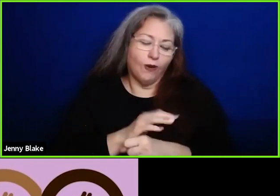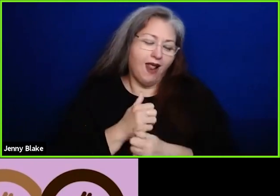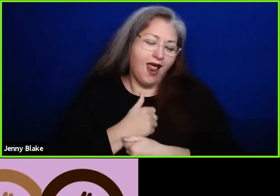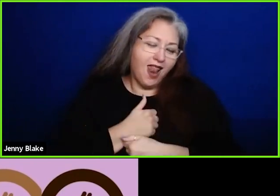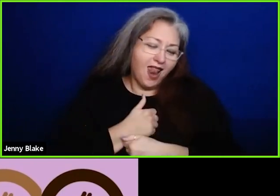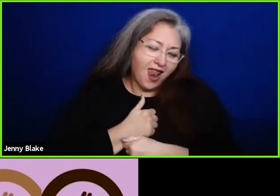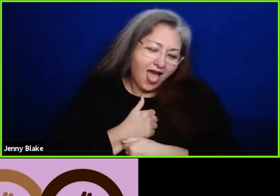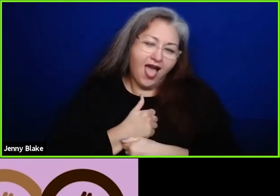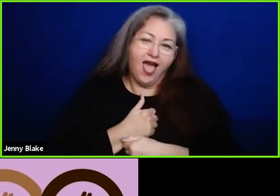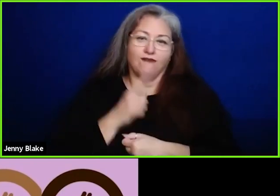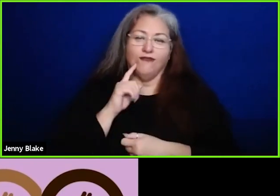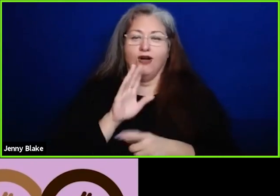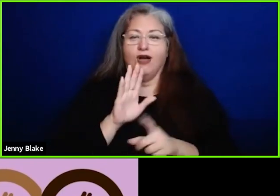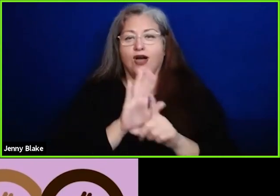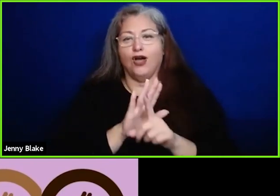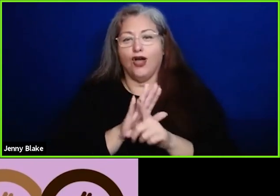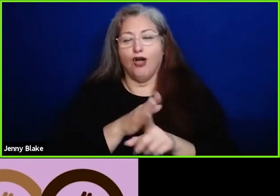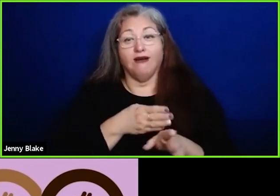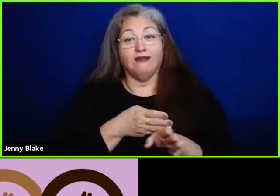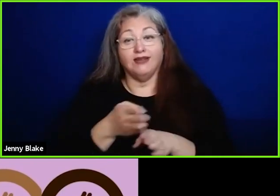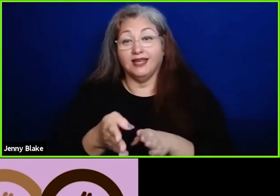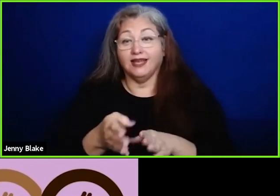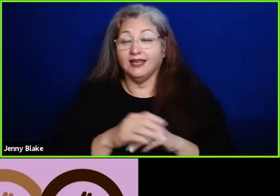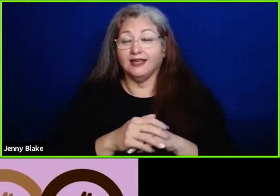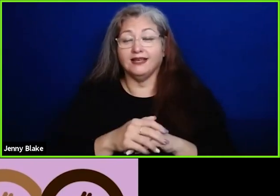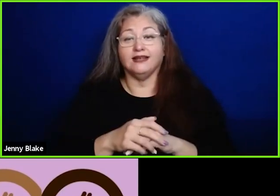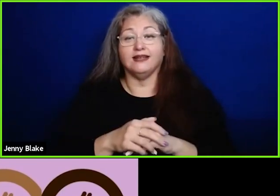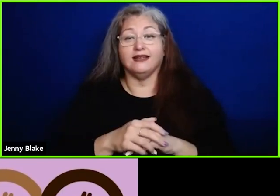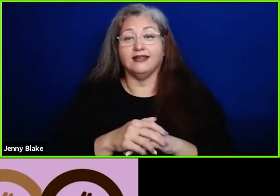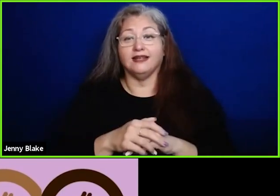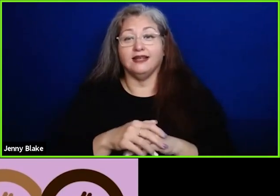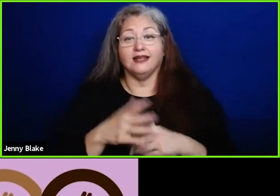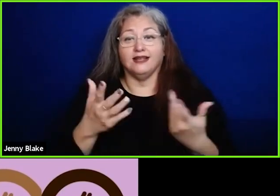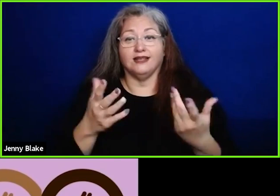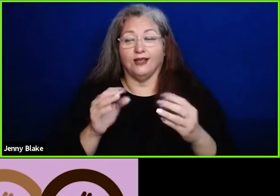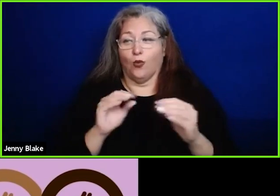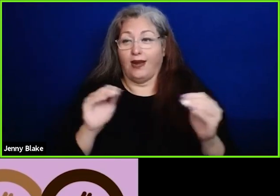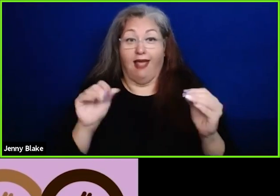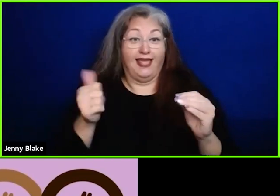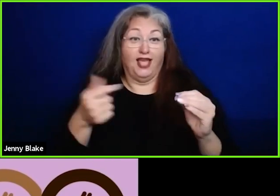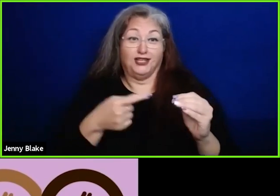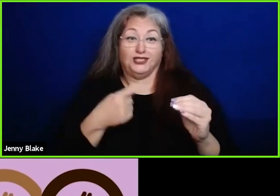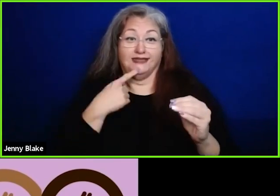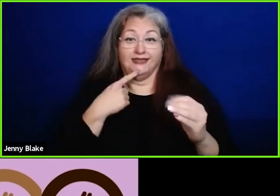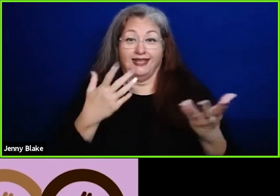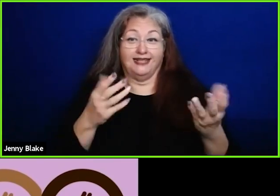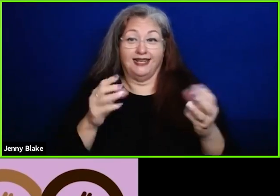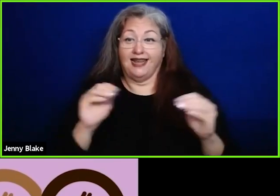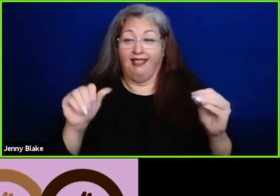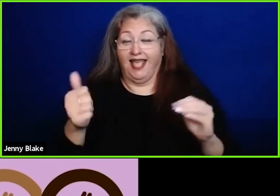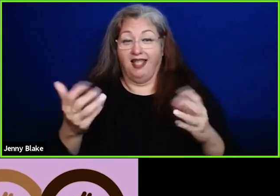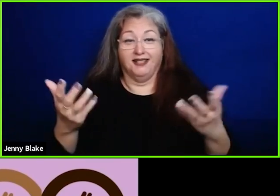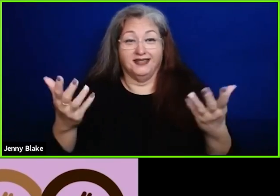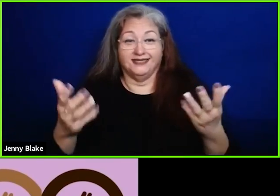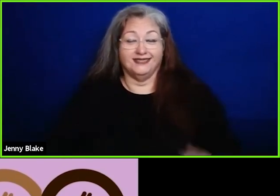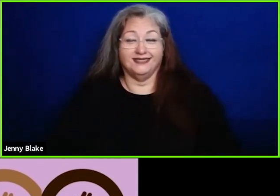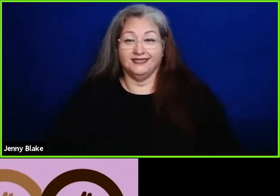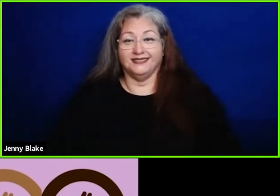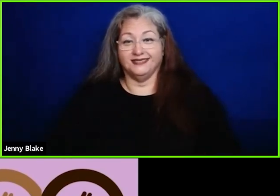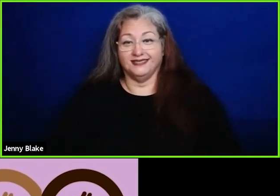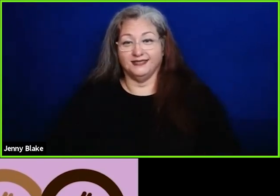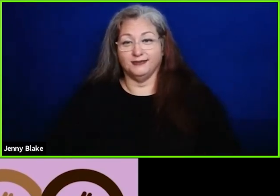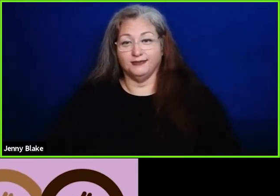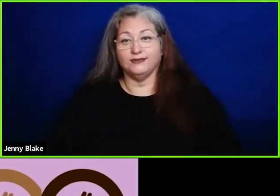for her field, and you know, there is nothing else. There is nothing else. Yes.